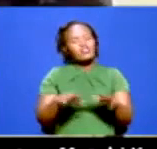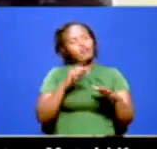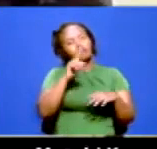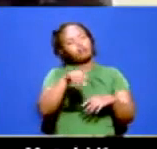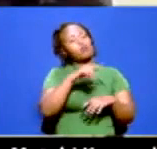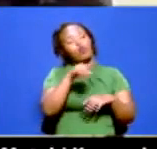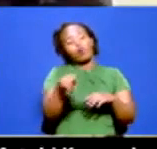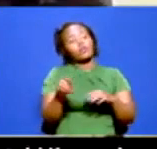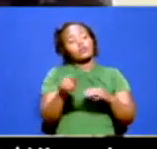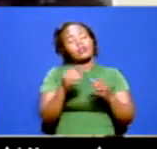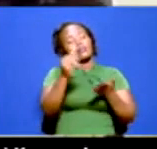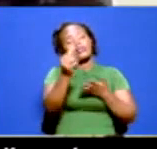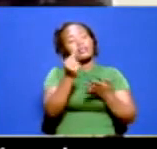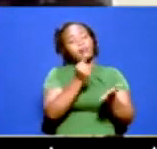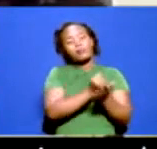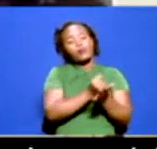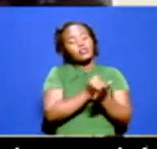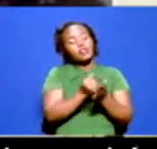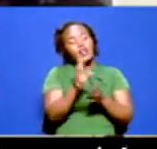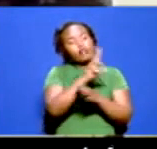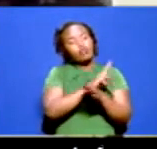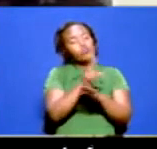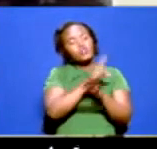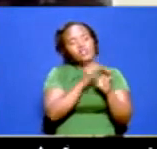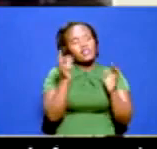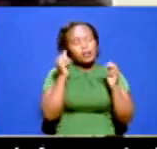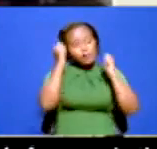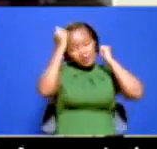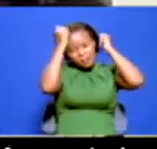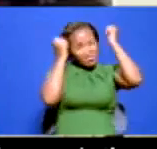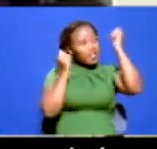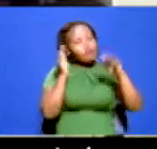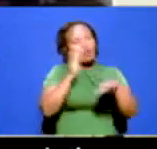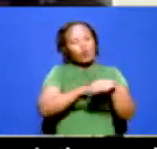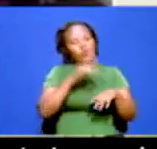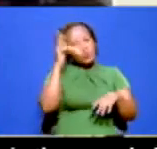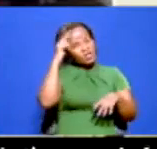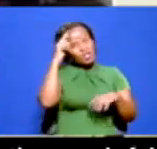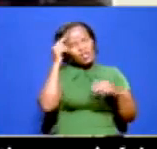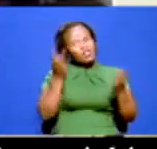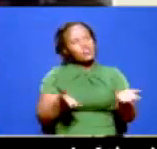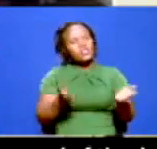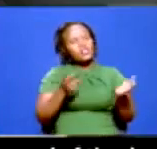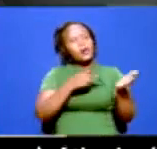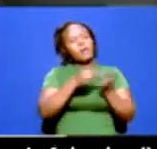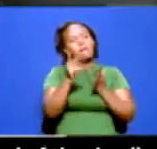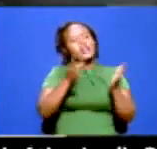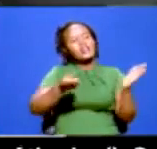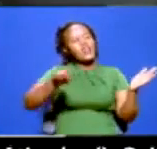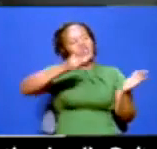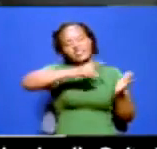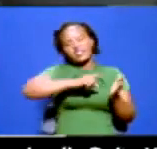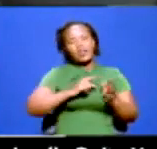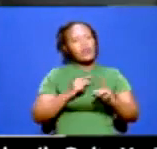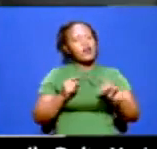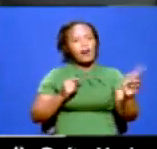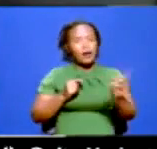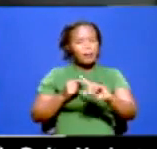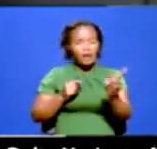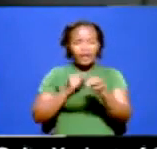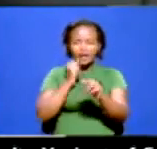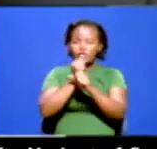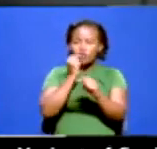by employing the military for good reasons. You are not paying extra to the military to do the job at